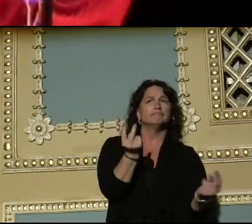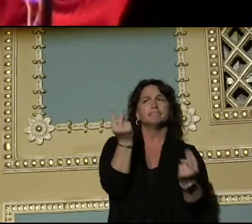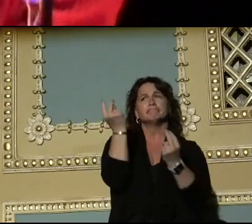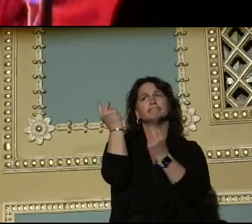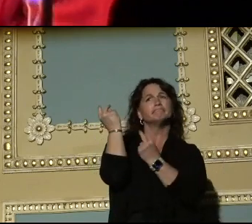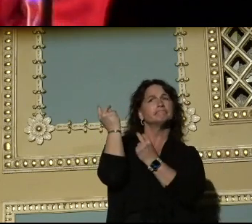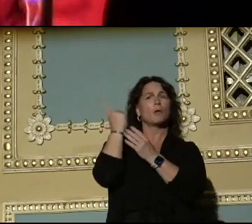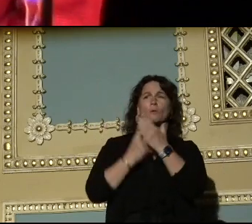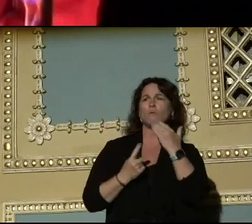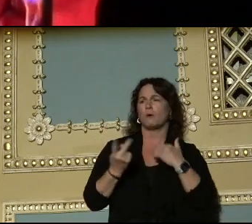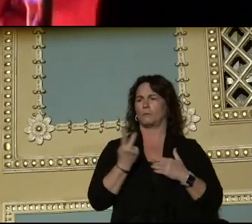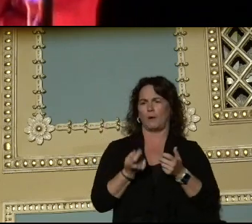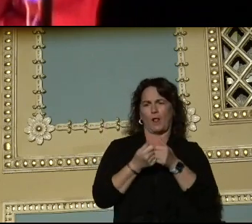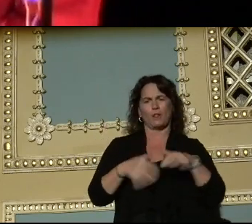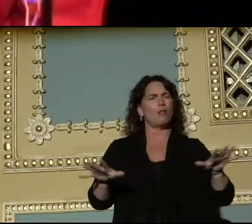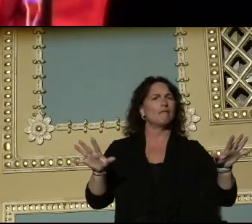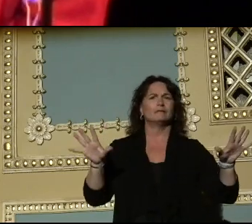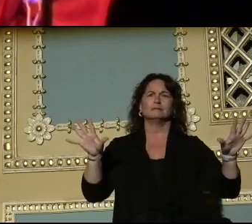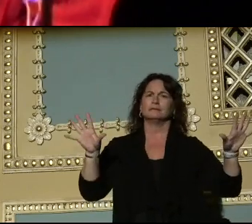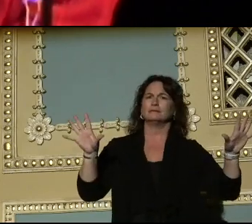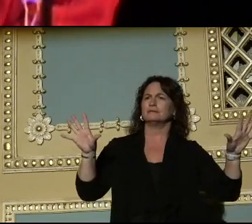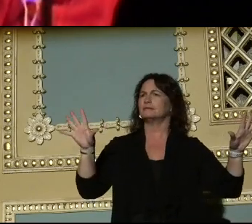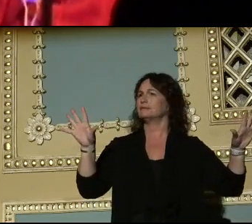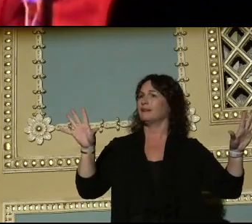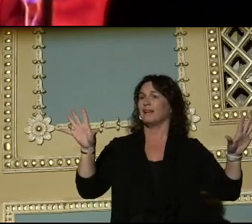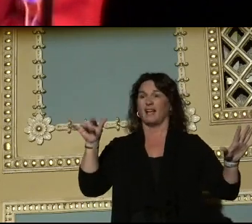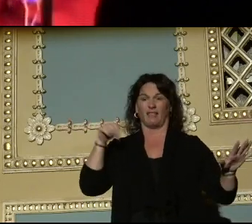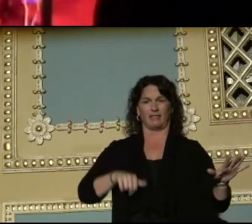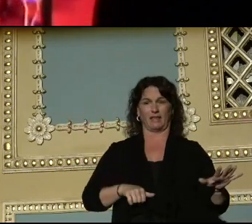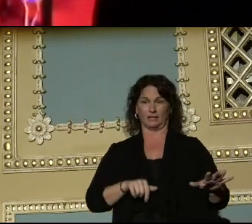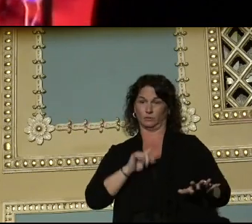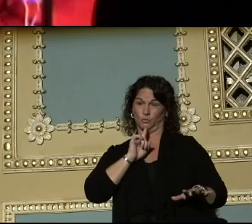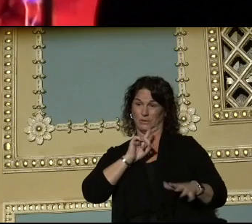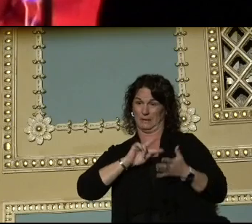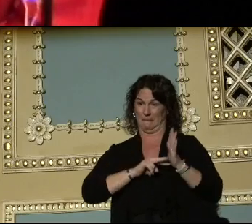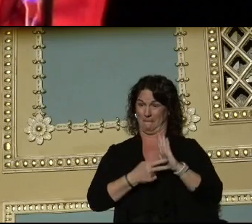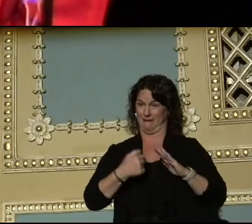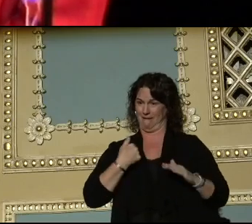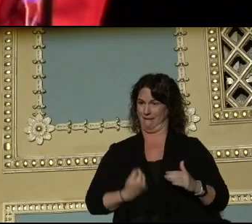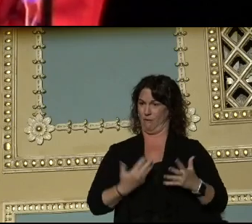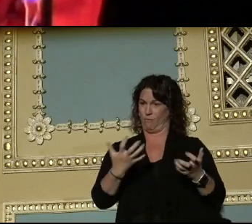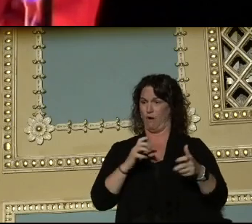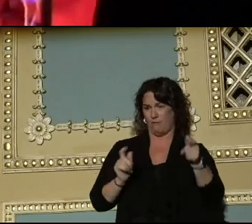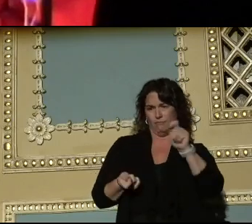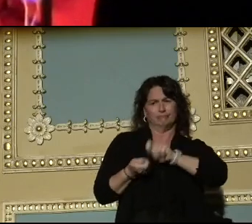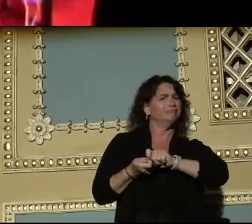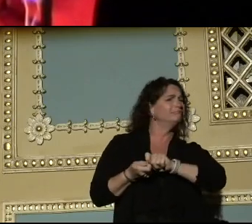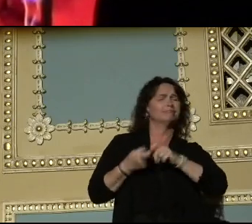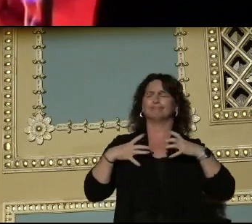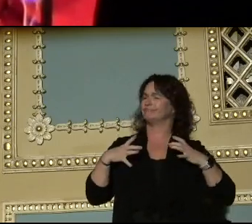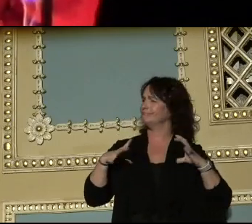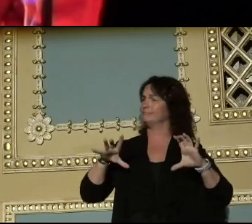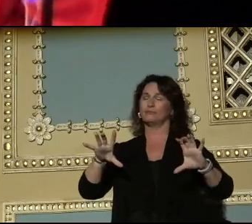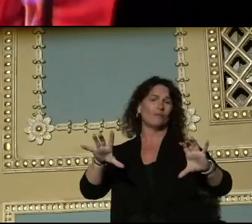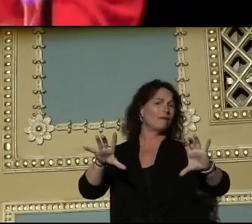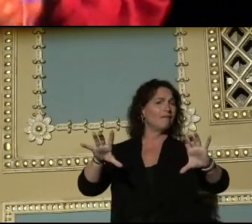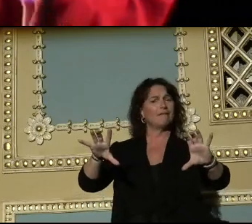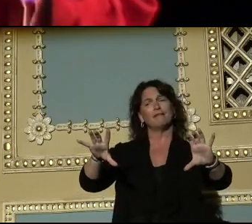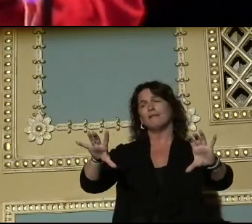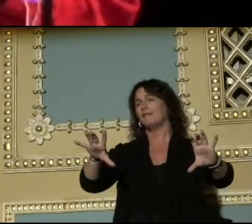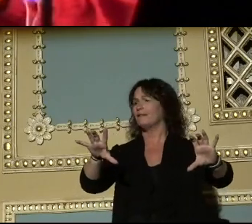This doesn't have to be the big get even. This doesn't have to be anything at